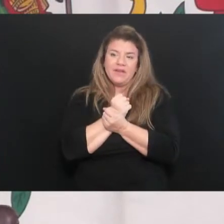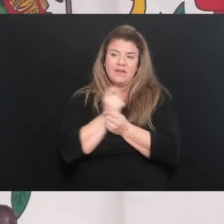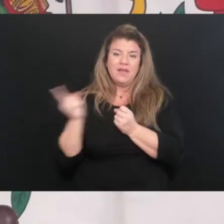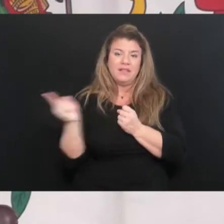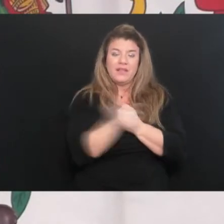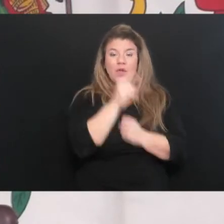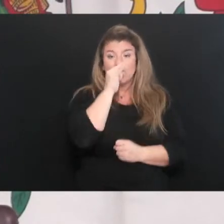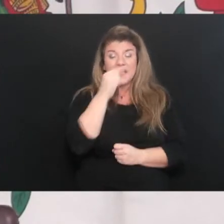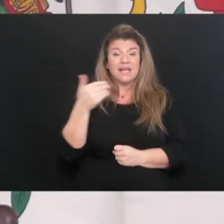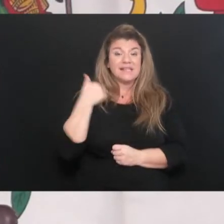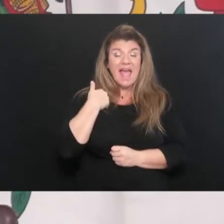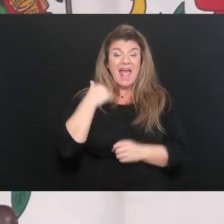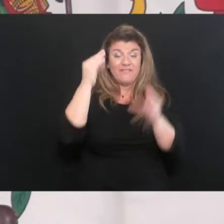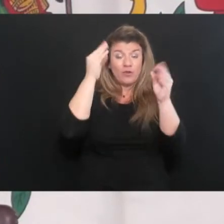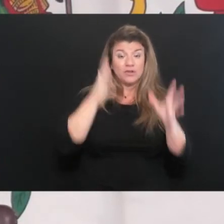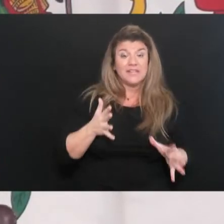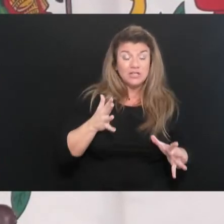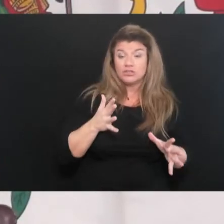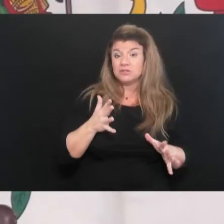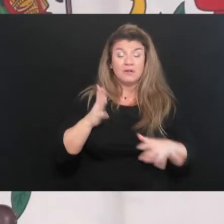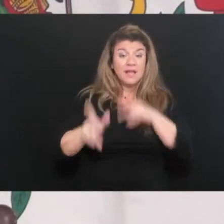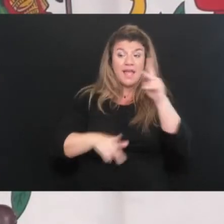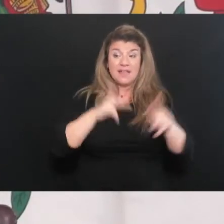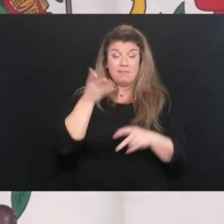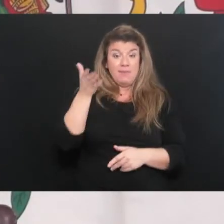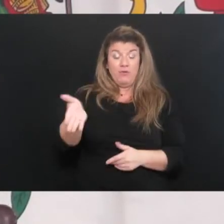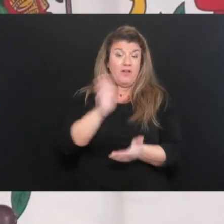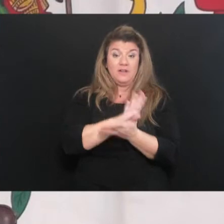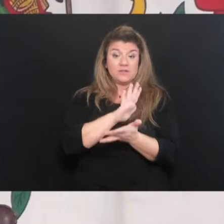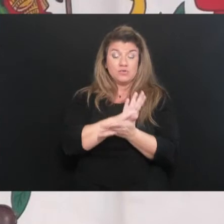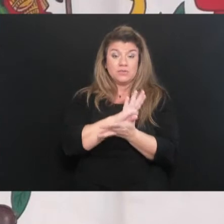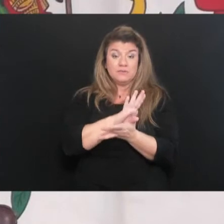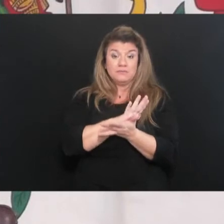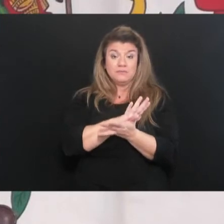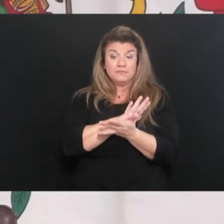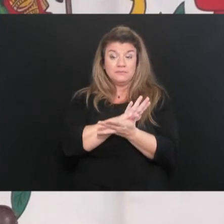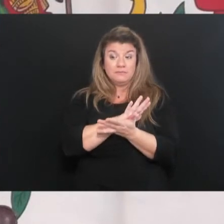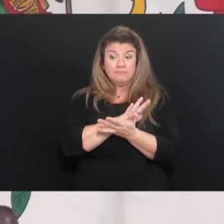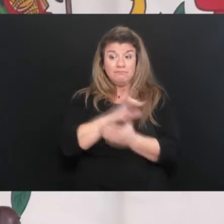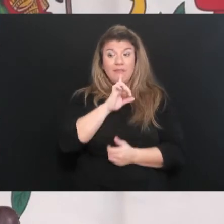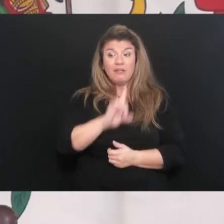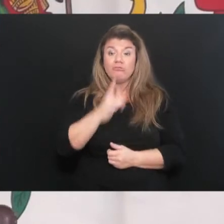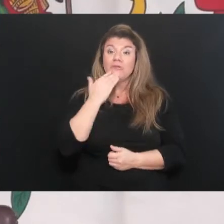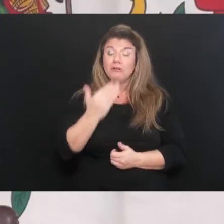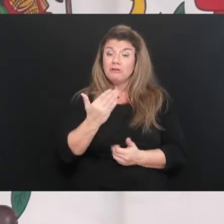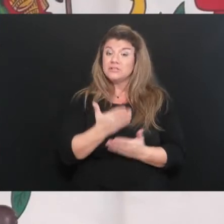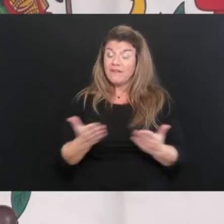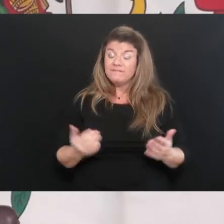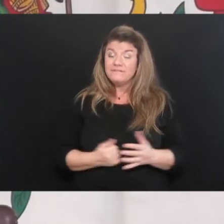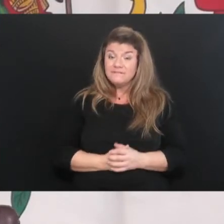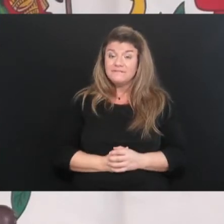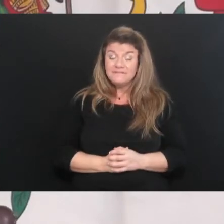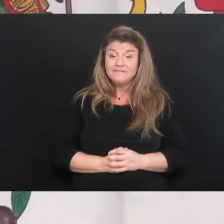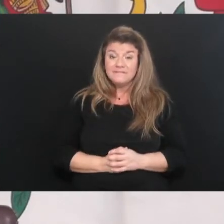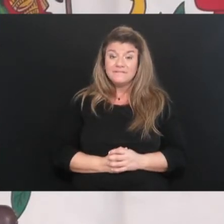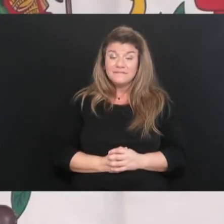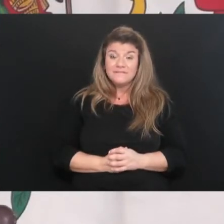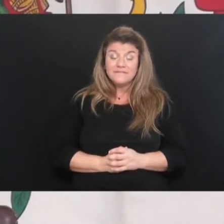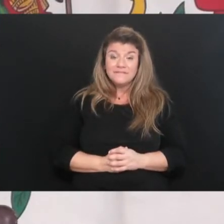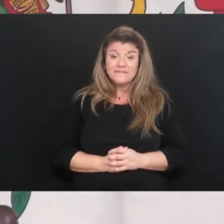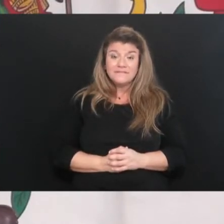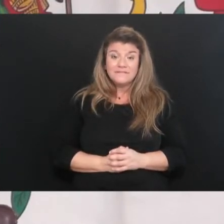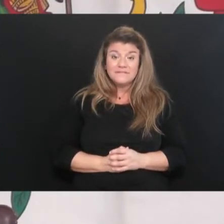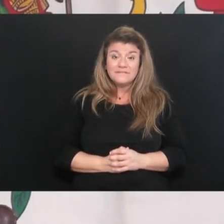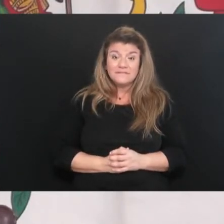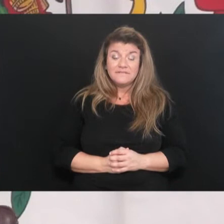have for their teachers and all the folks at those schools. It's really good stuff. And you know, and